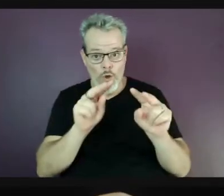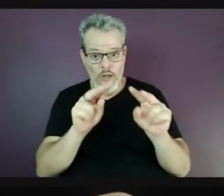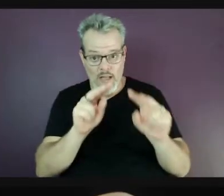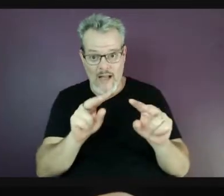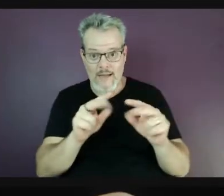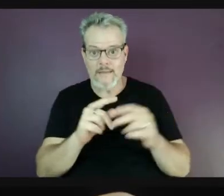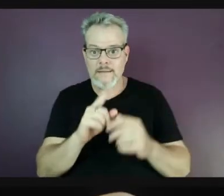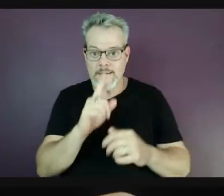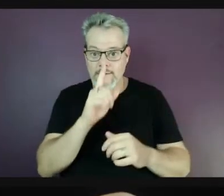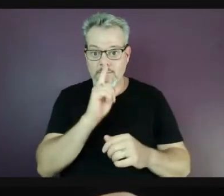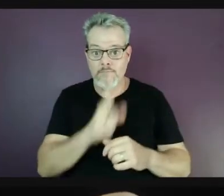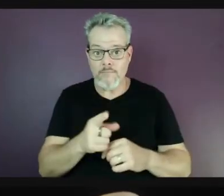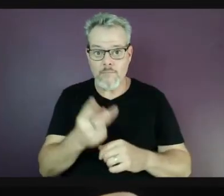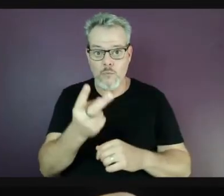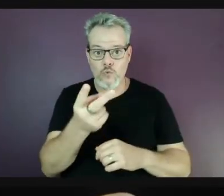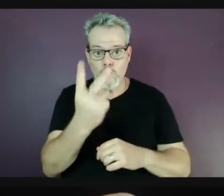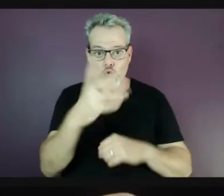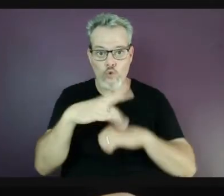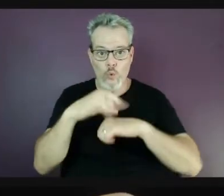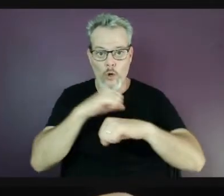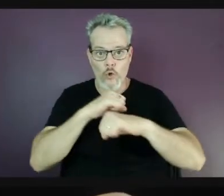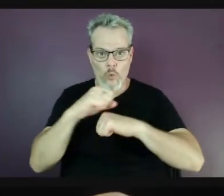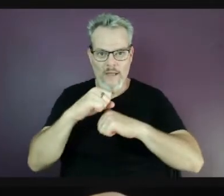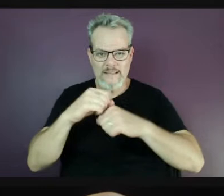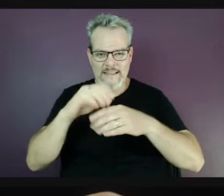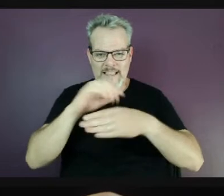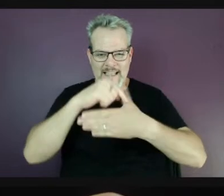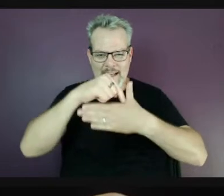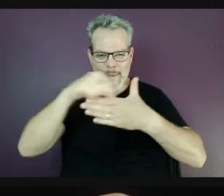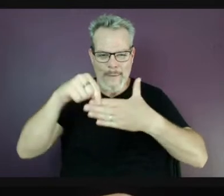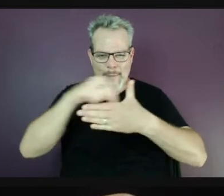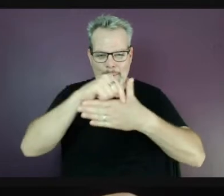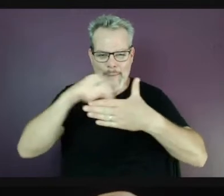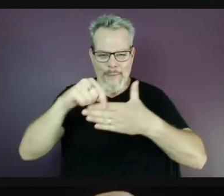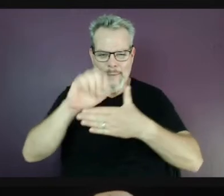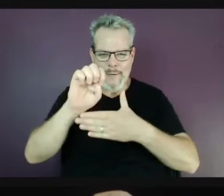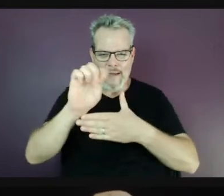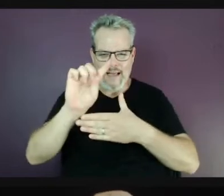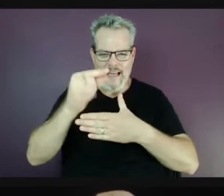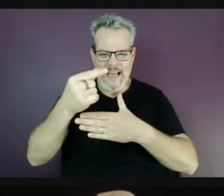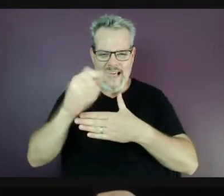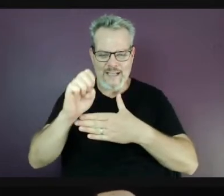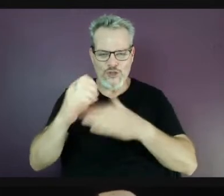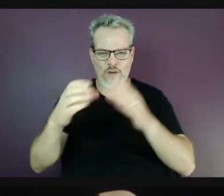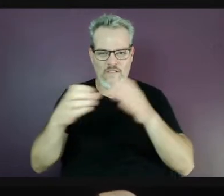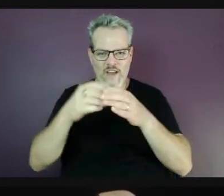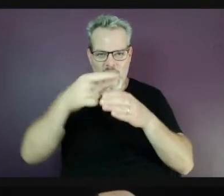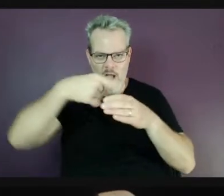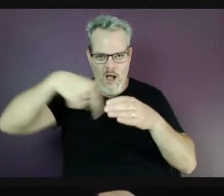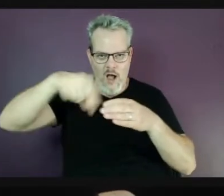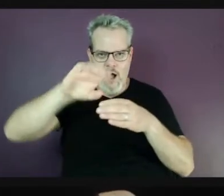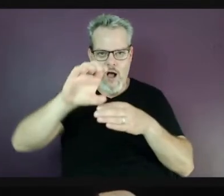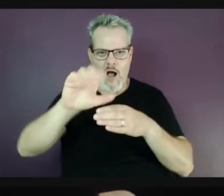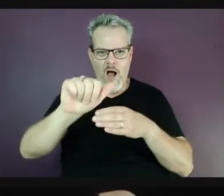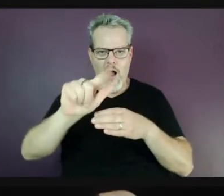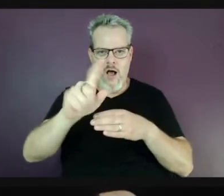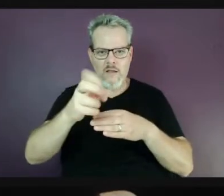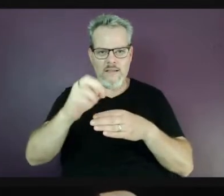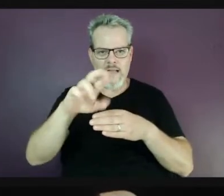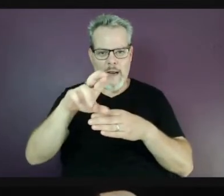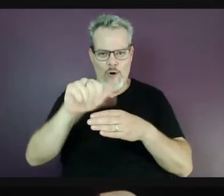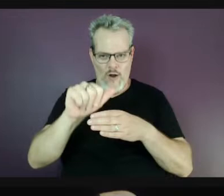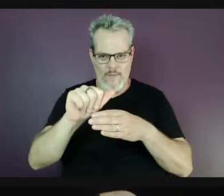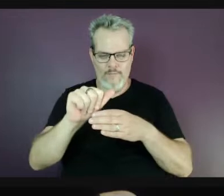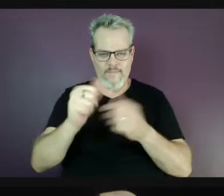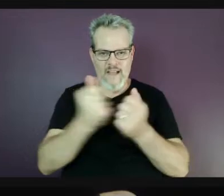two earthquakes is the edge of the caldera. This is a caldera fault getting activated by all this stuff bulging over below